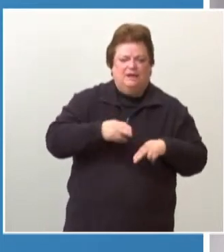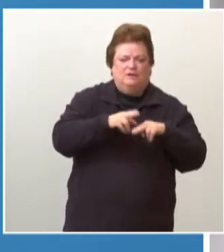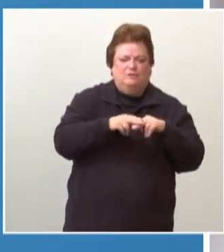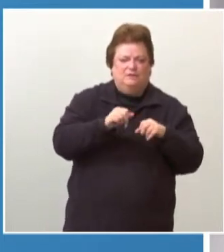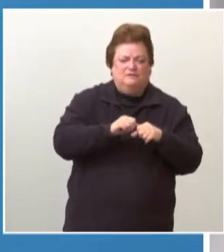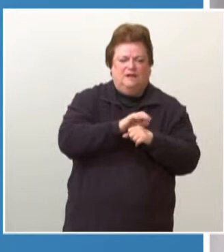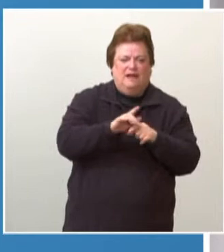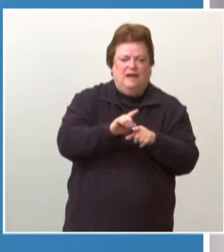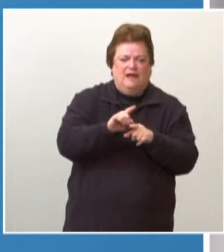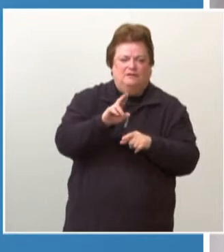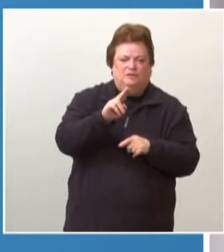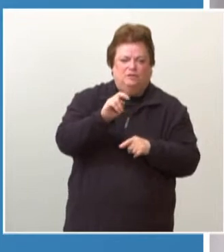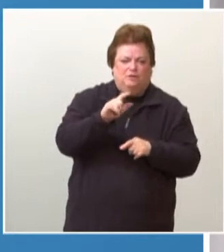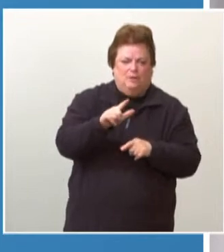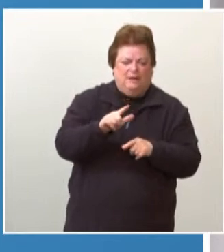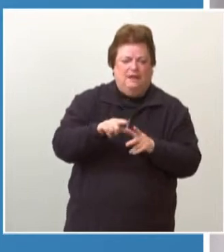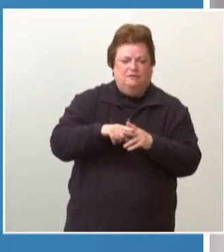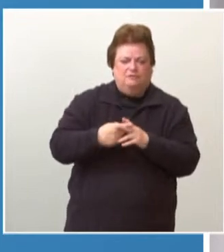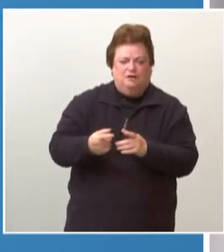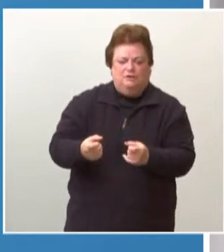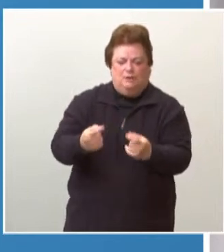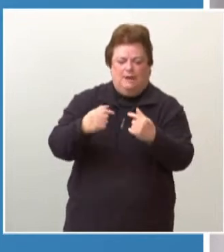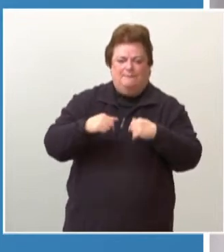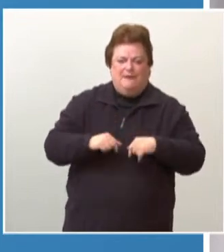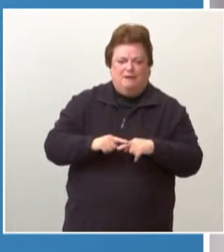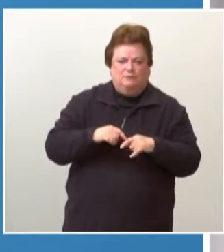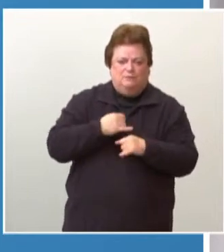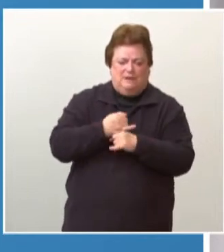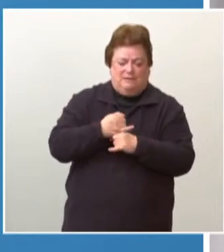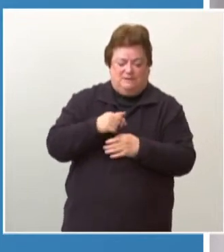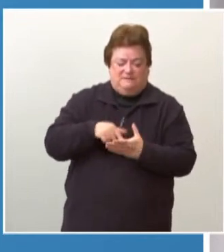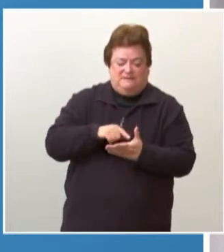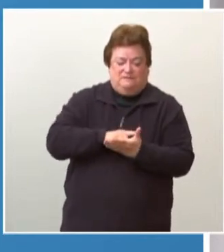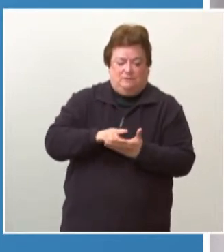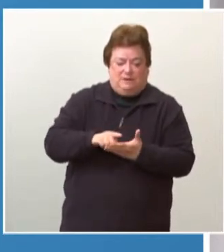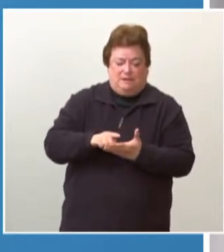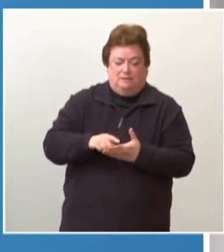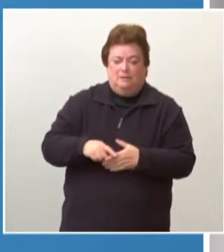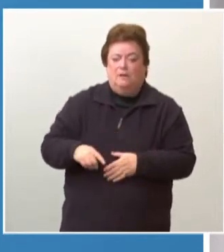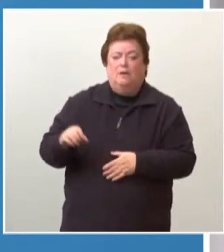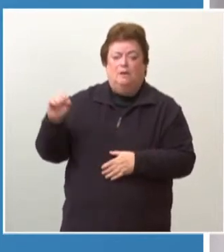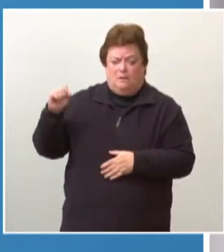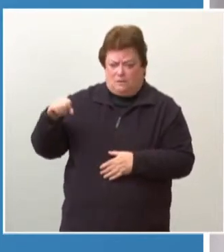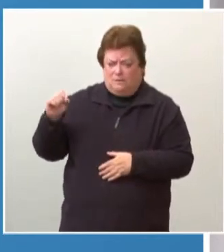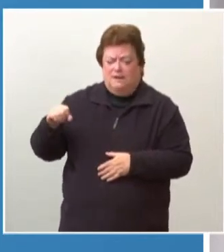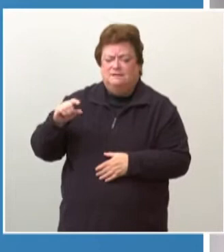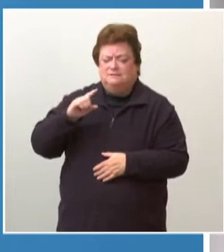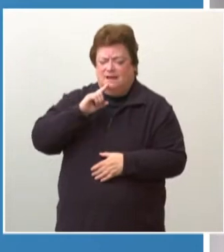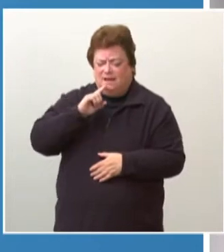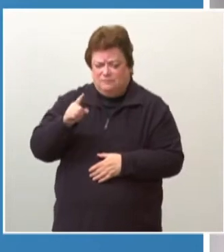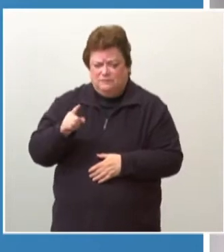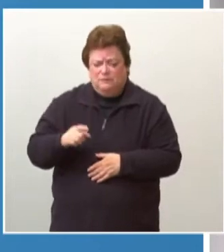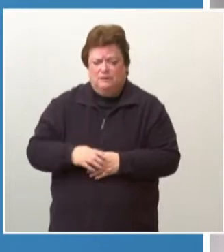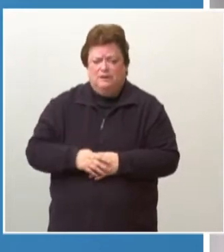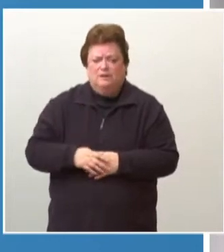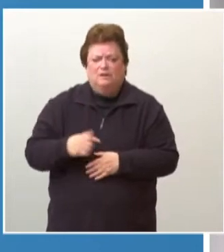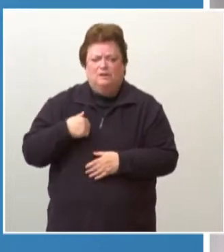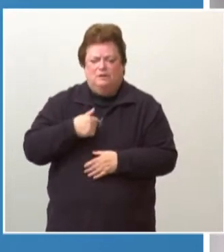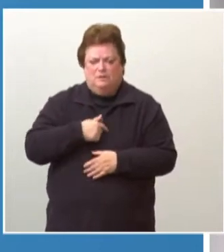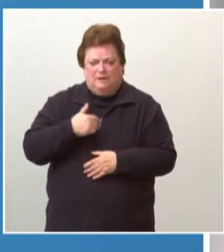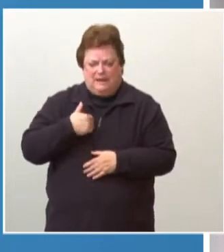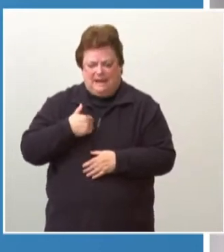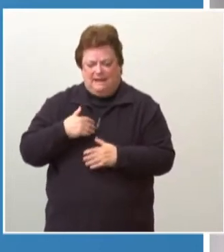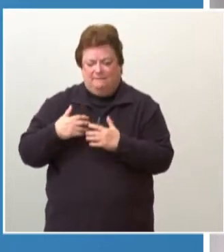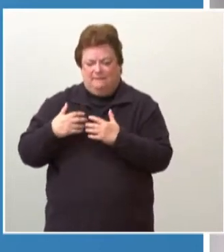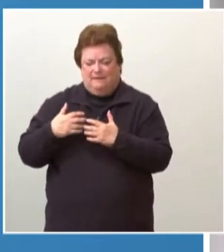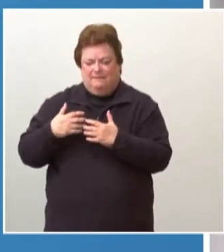as UNL students begin returning to campus this week and next? Absolutely. As we've said before, we do have a mechanism